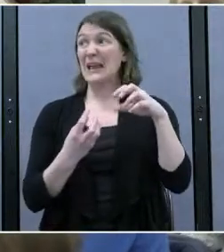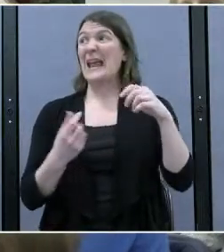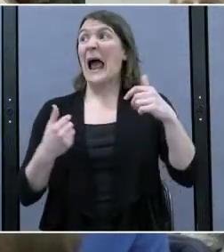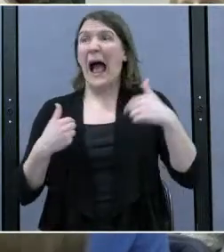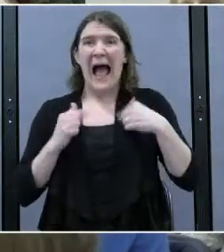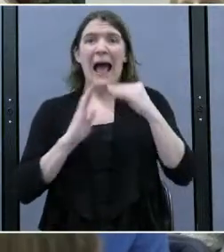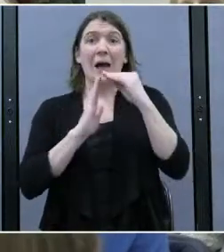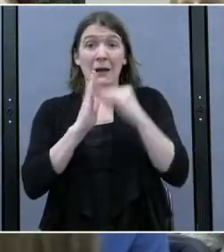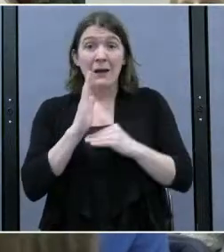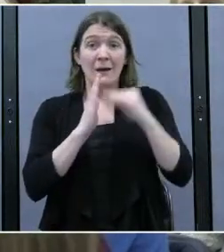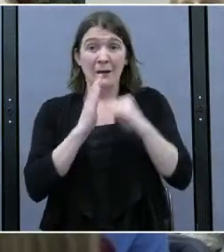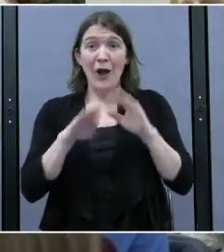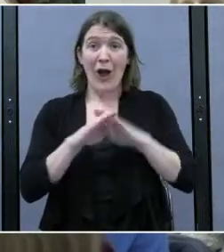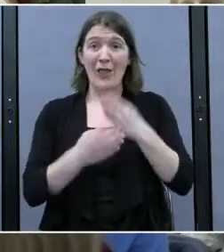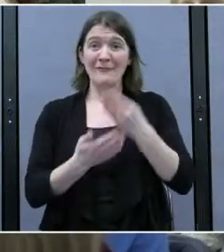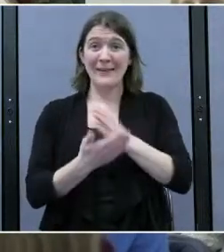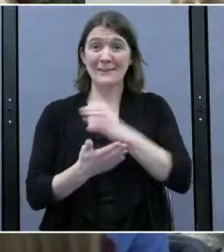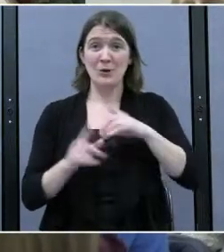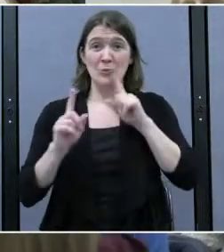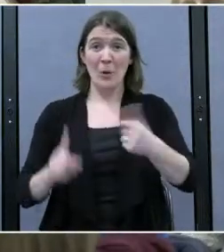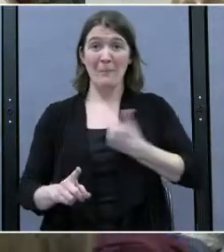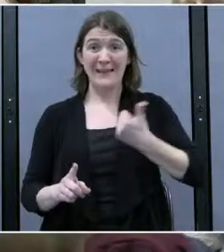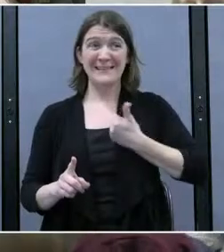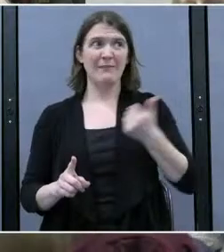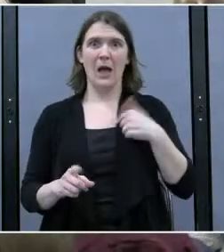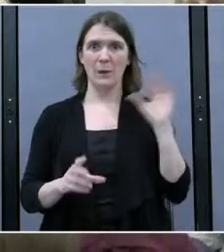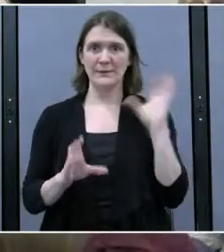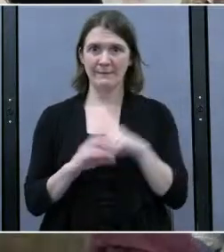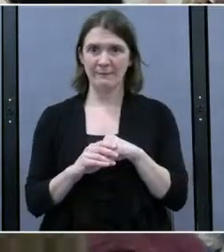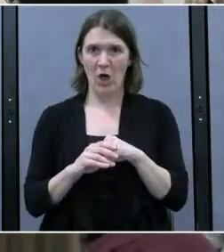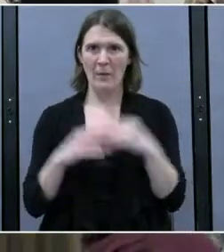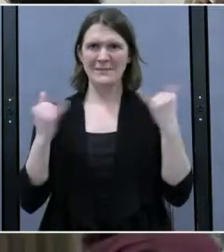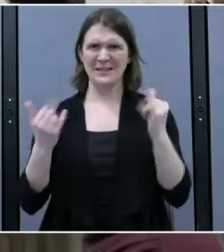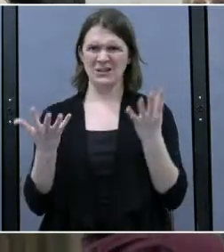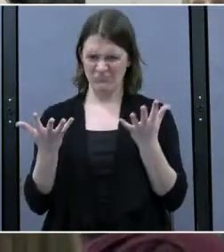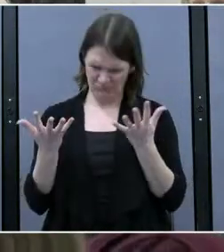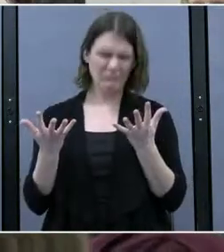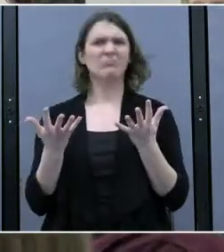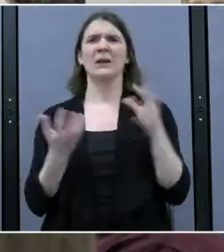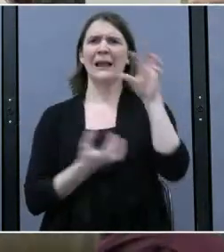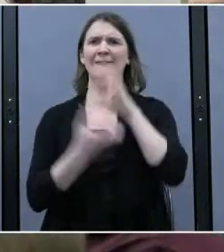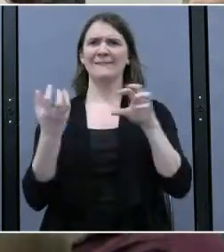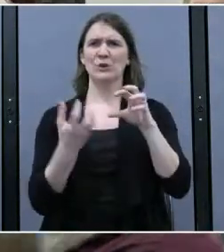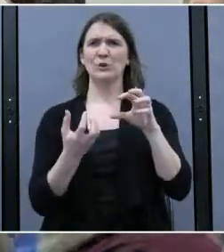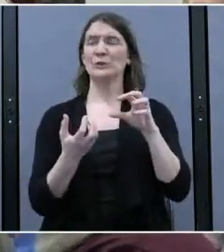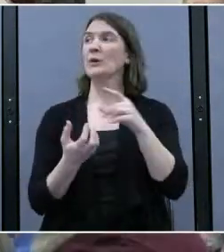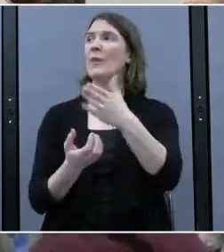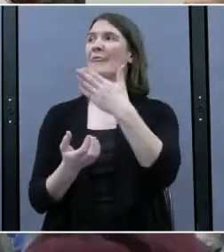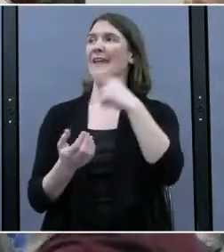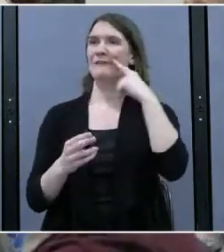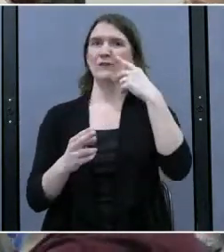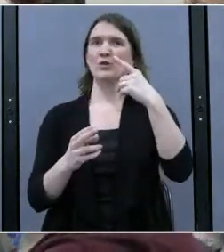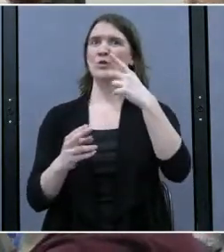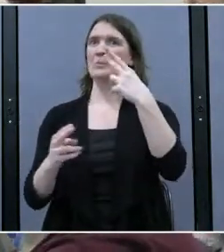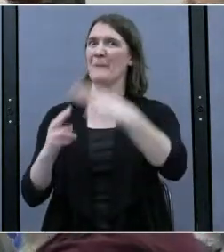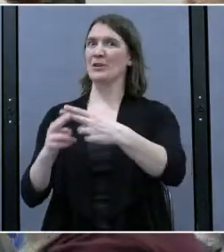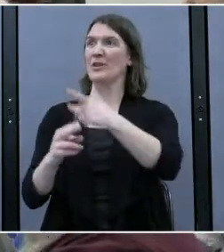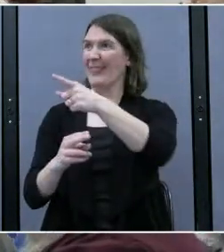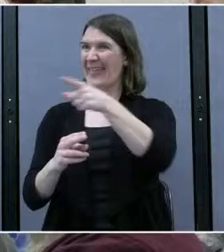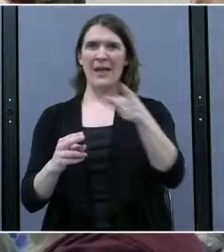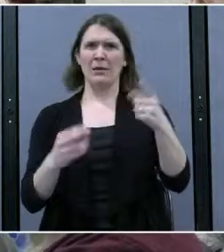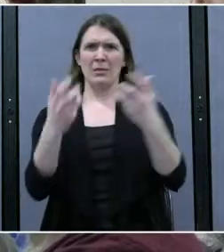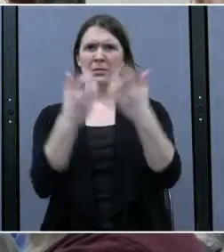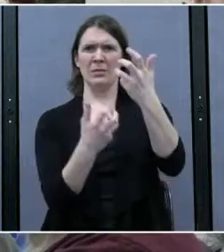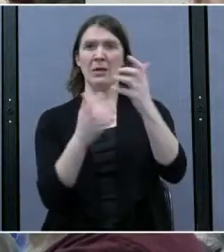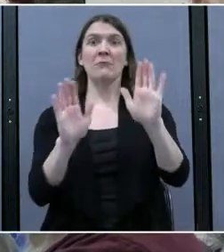this Finance Committee report, and yeah, thanks for bringing up things that don't match what we're hearing tonight, and that's